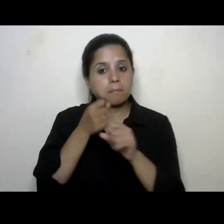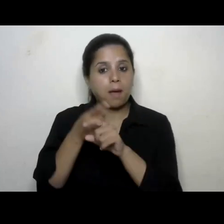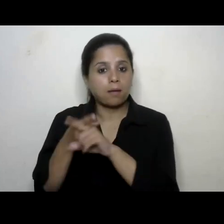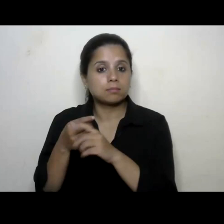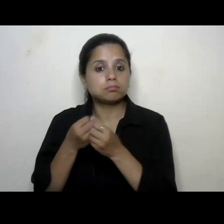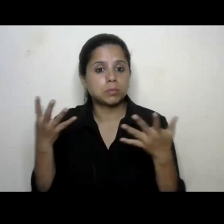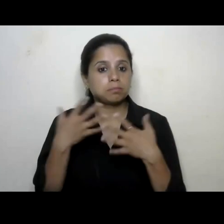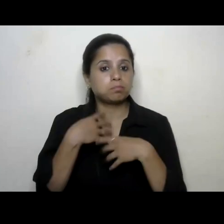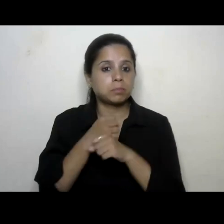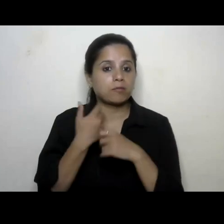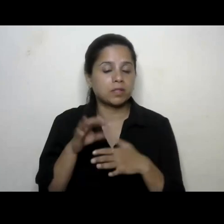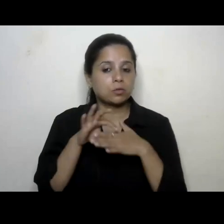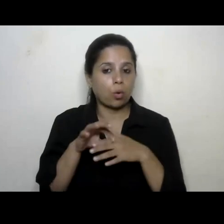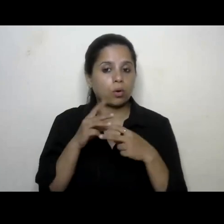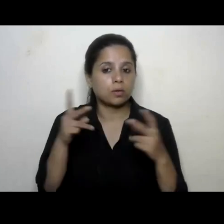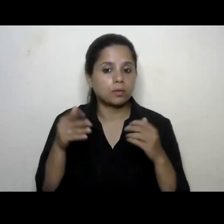on